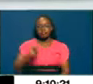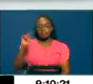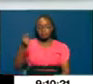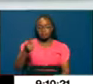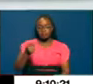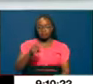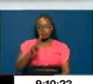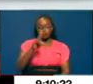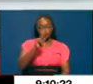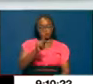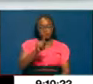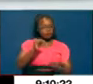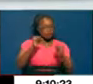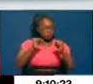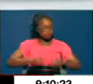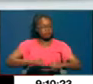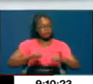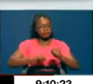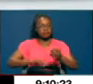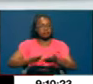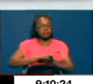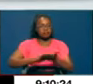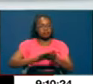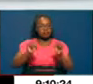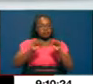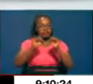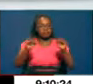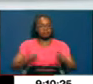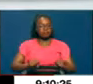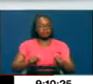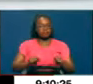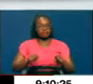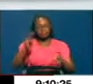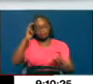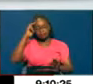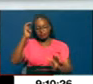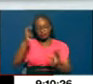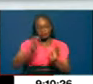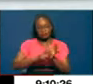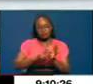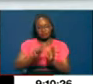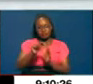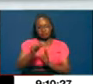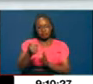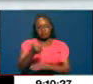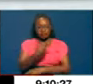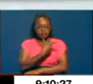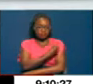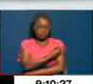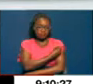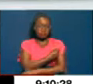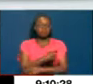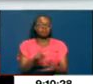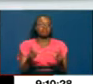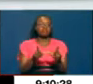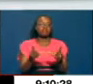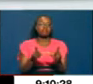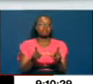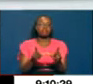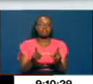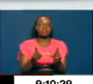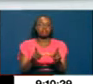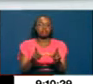Kingdom have agreed to establish a system to mutually recognize each other's vaccine certificates for a vaccine